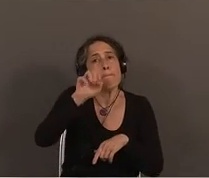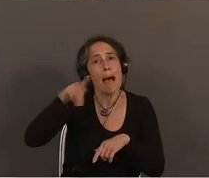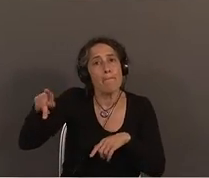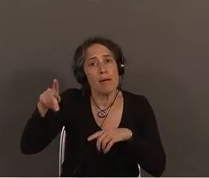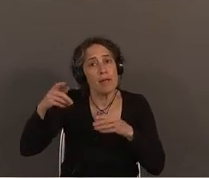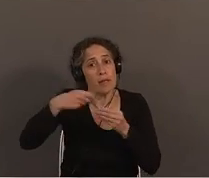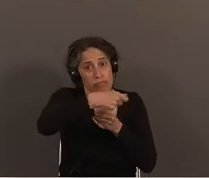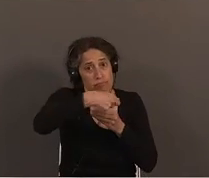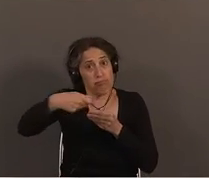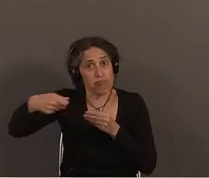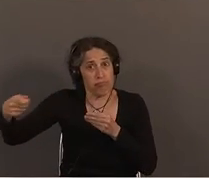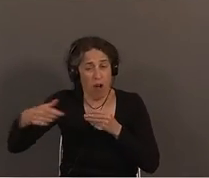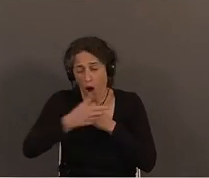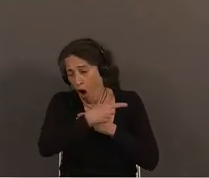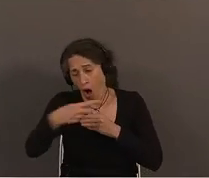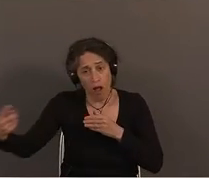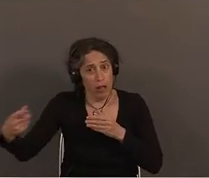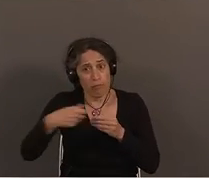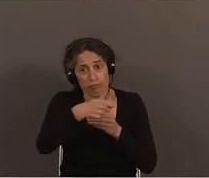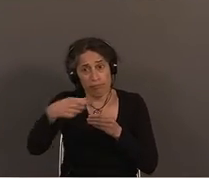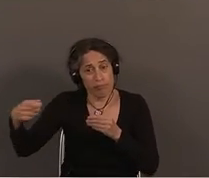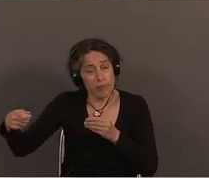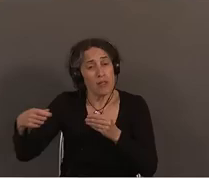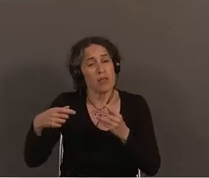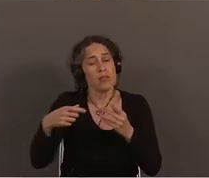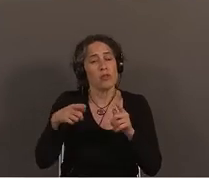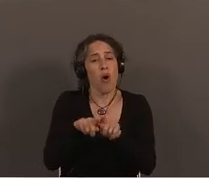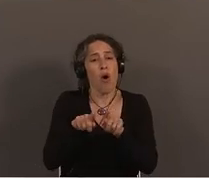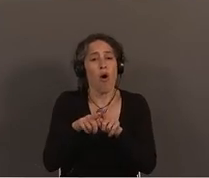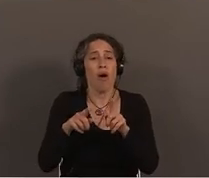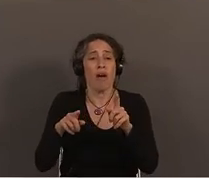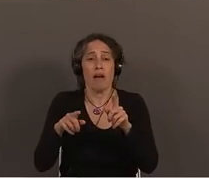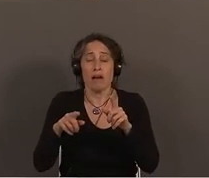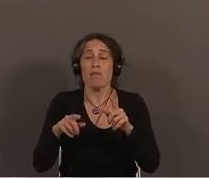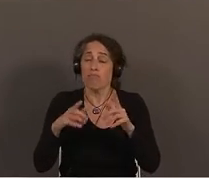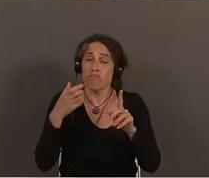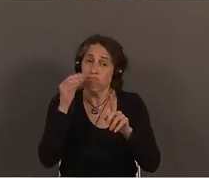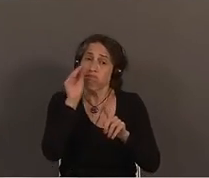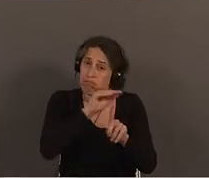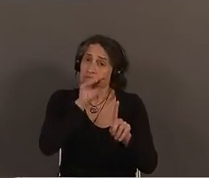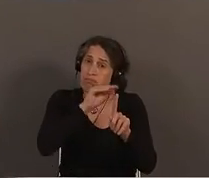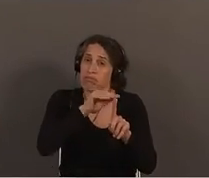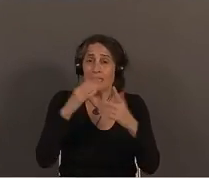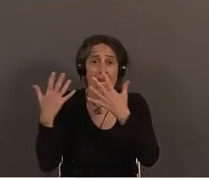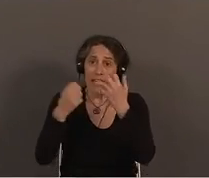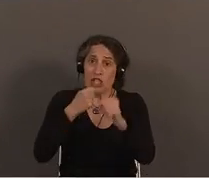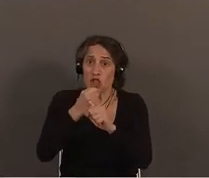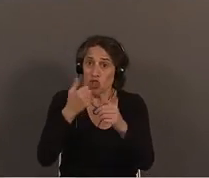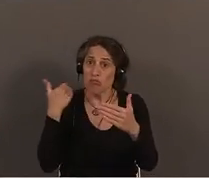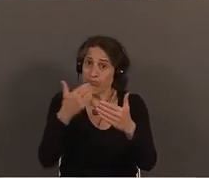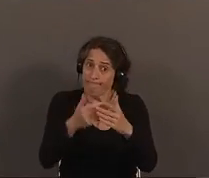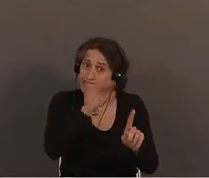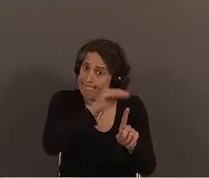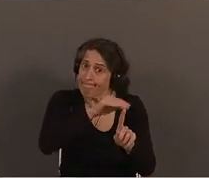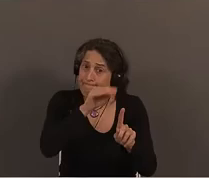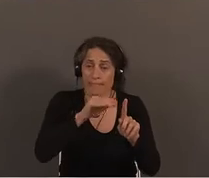that we, the company that invented Feel Like Home and Roam Like Home, finally got through with everyone else. But for the industry, it's a no-brainer.